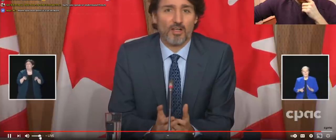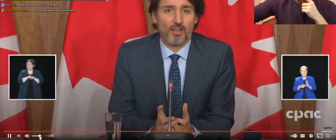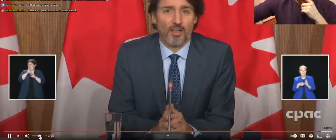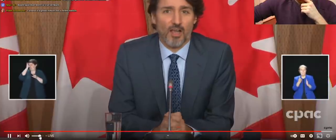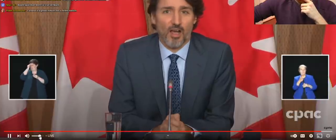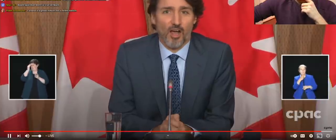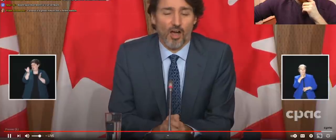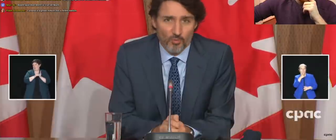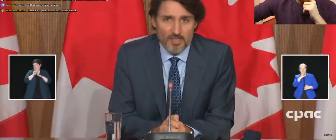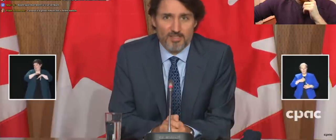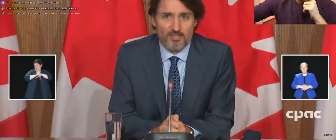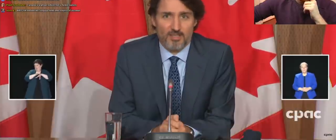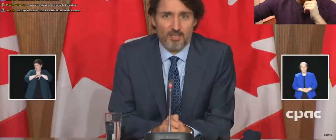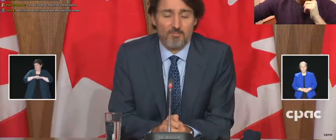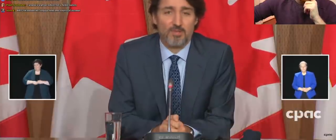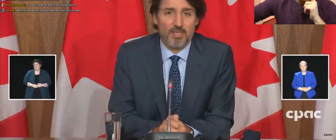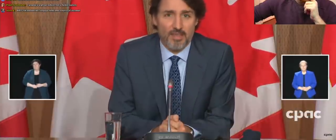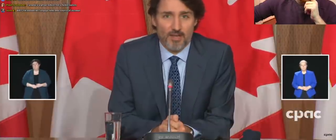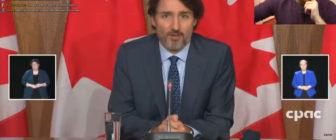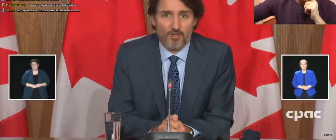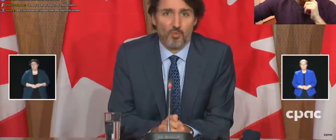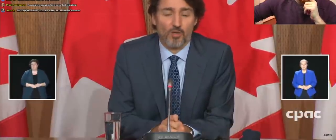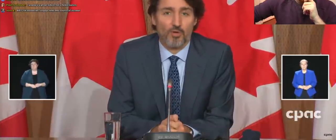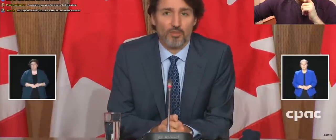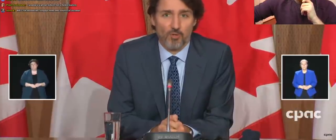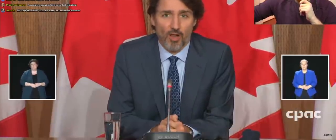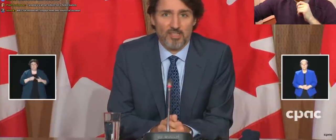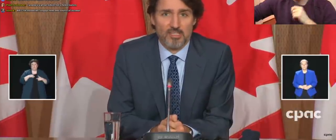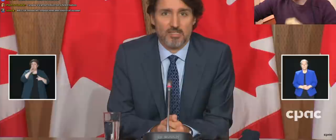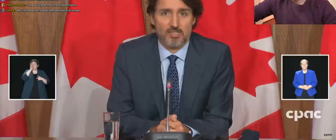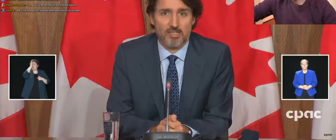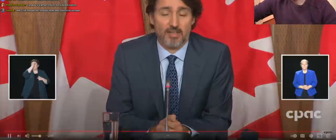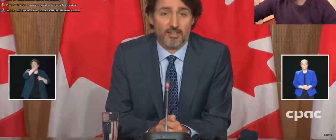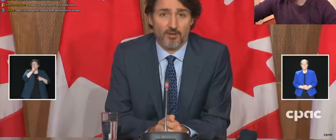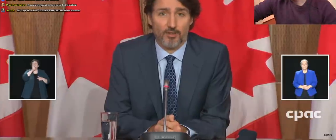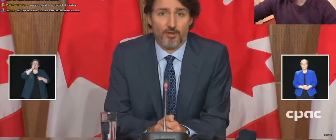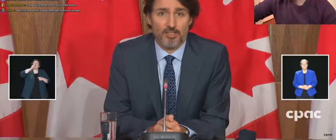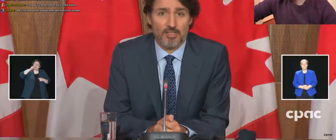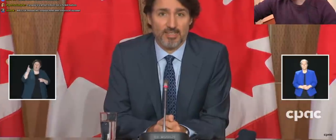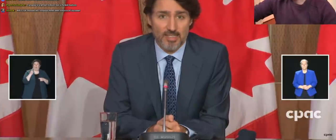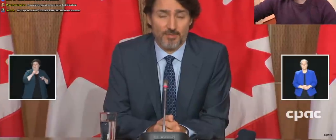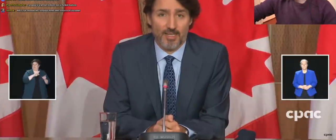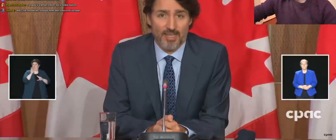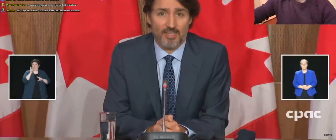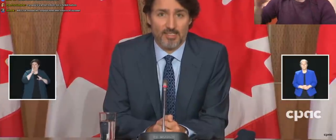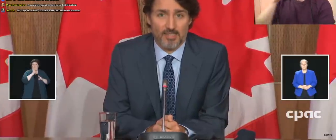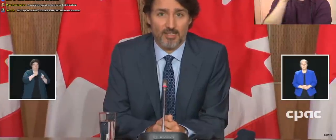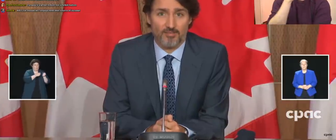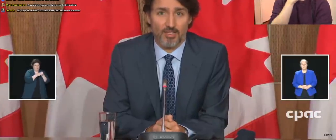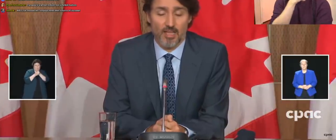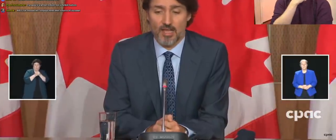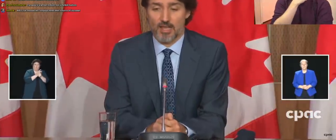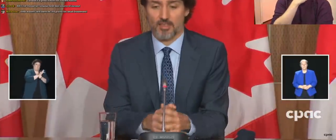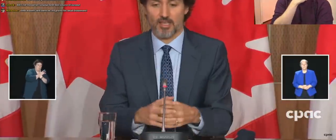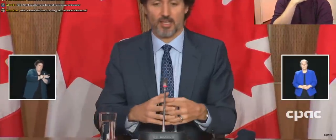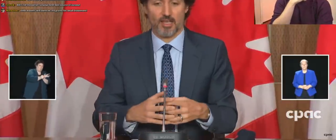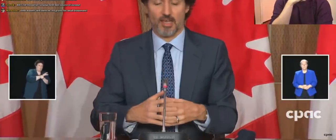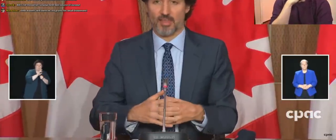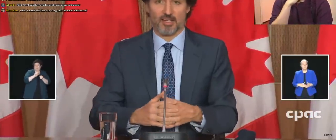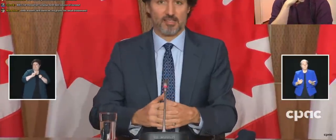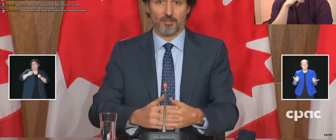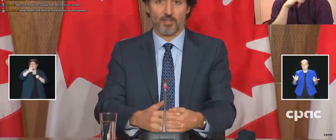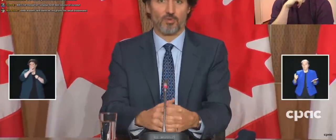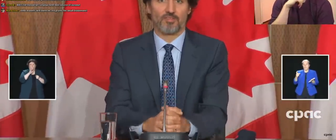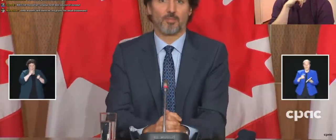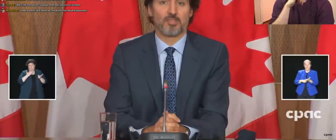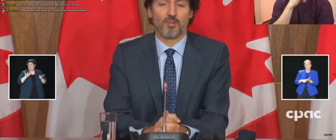We will always be there to work with the provinces and territories to keep Canadians safe. I think